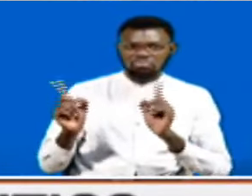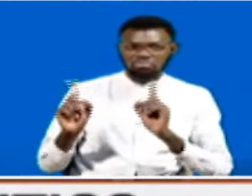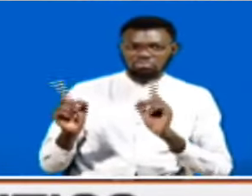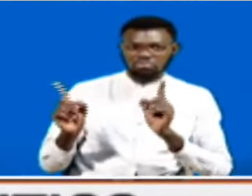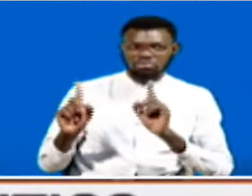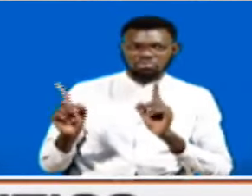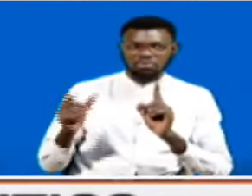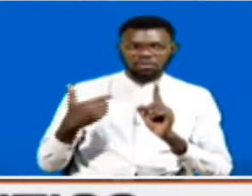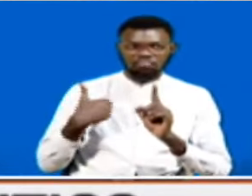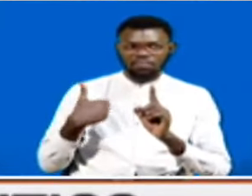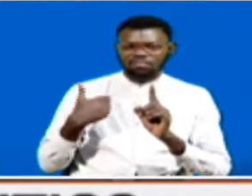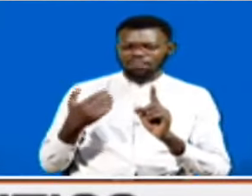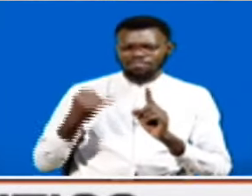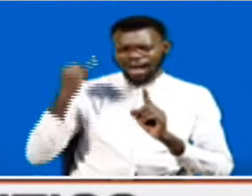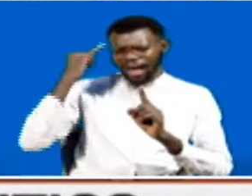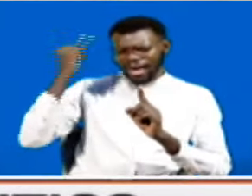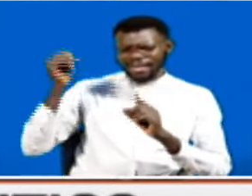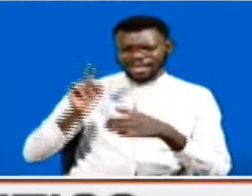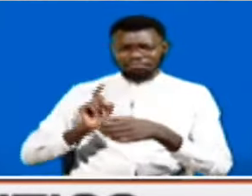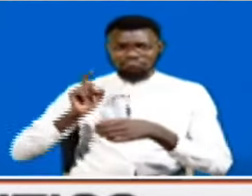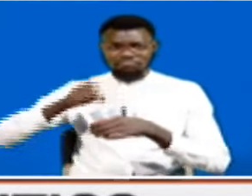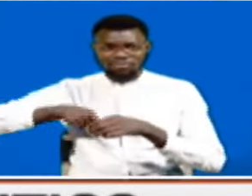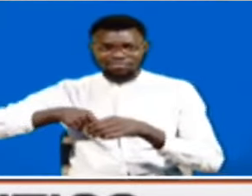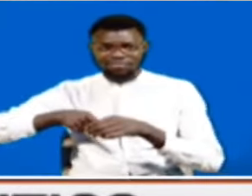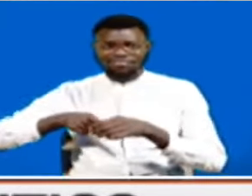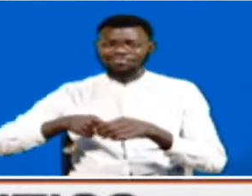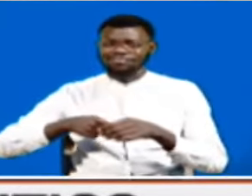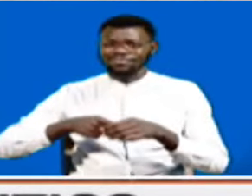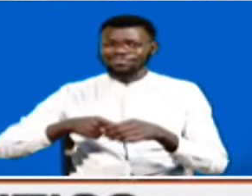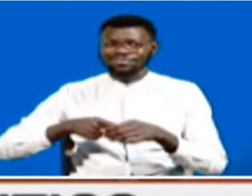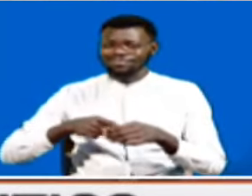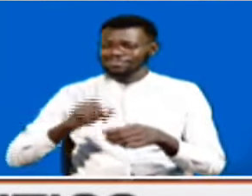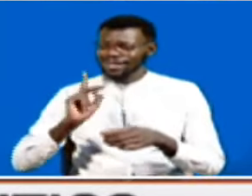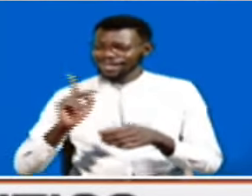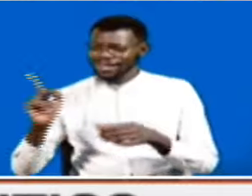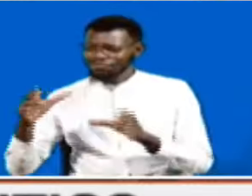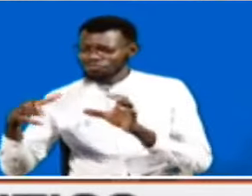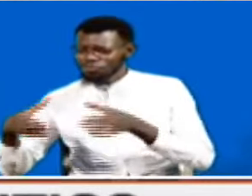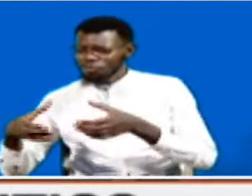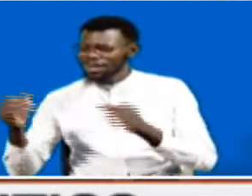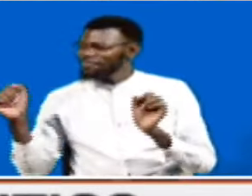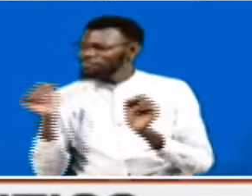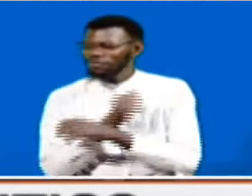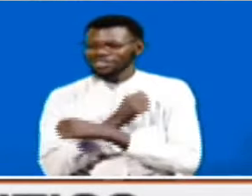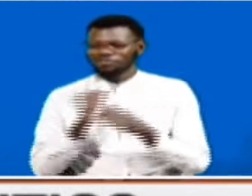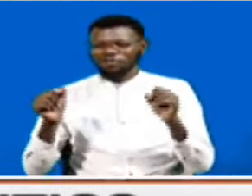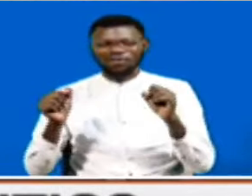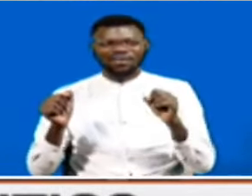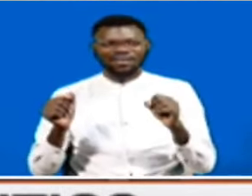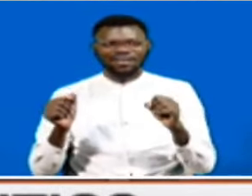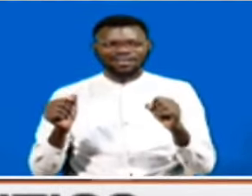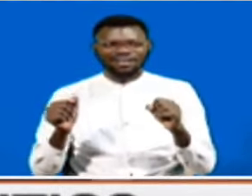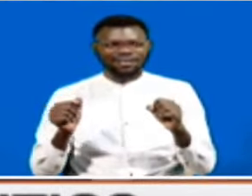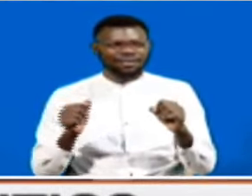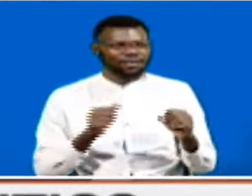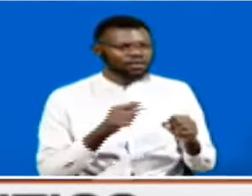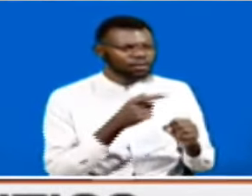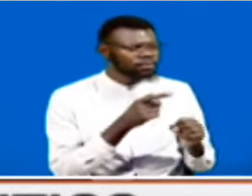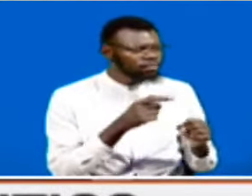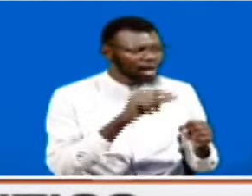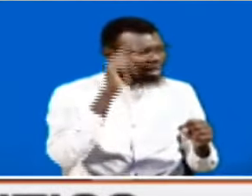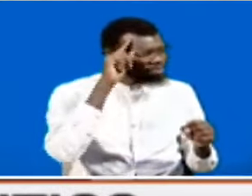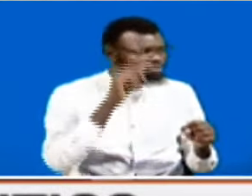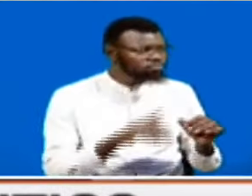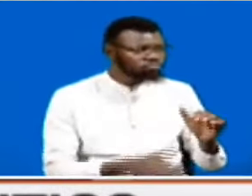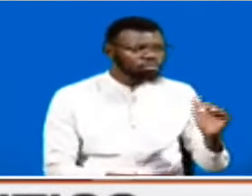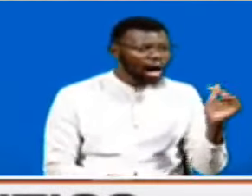No, I have never thought of that. So I don't know where the talk was coming from. Mm-hmm. I've never thought of crossing. And you've never been approached to go to